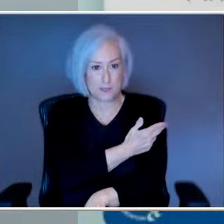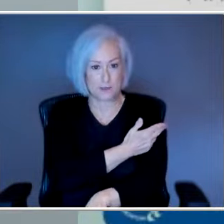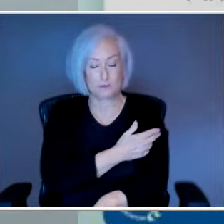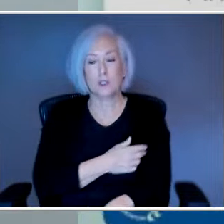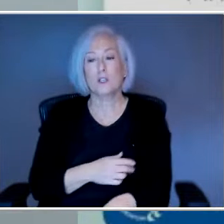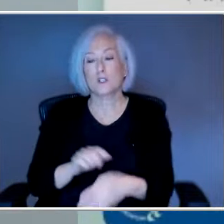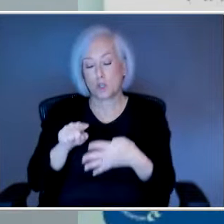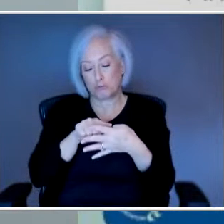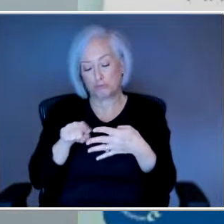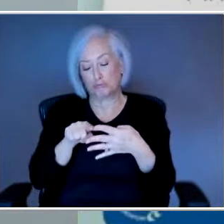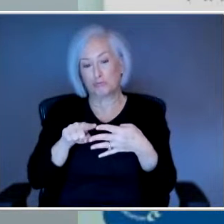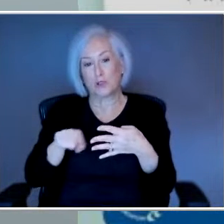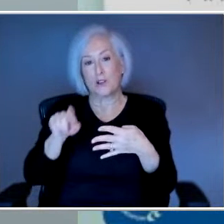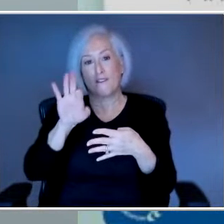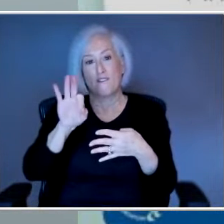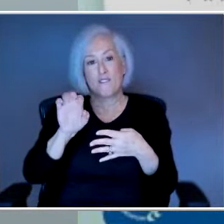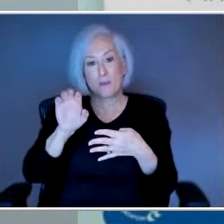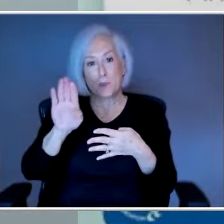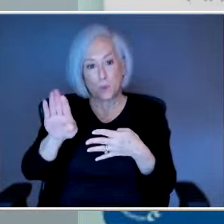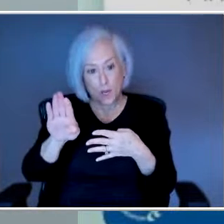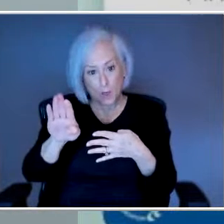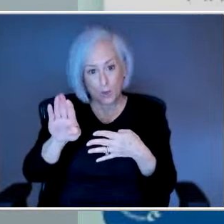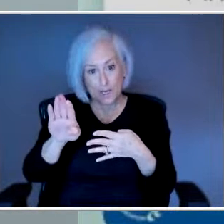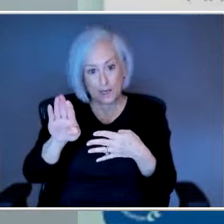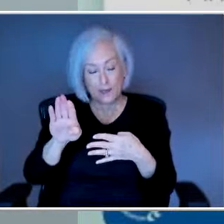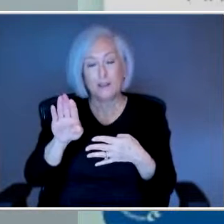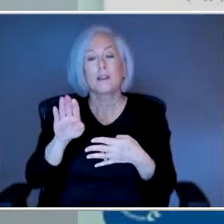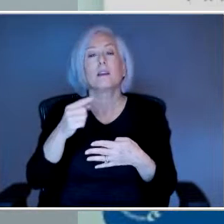MMWR did say that those people that did